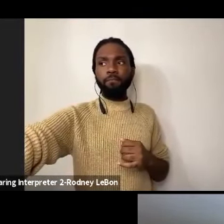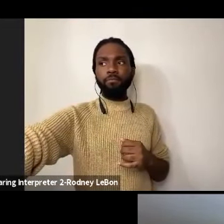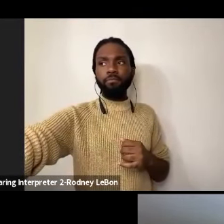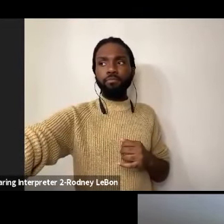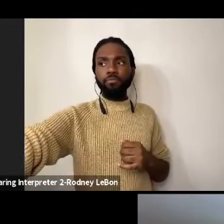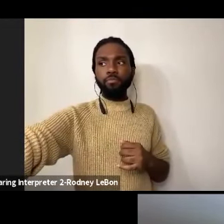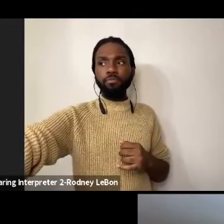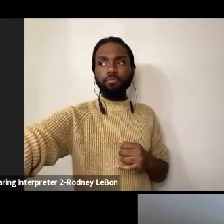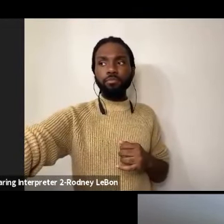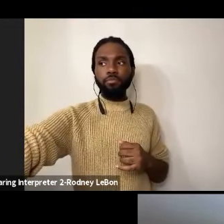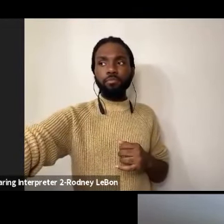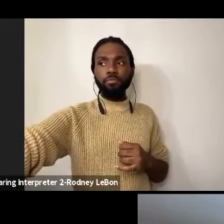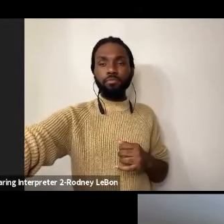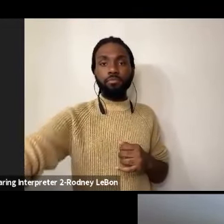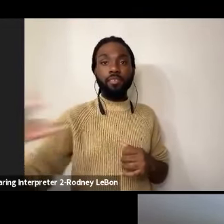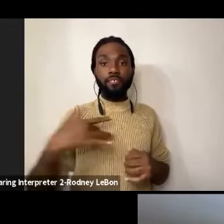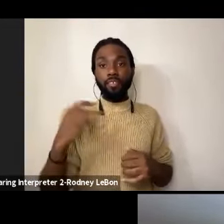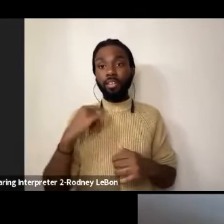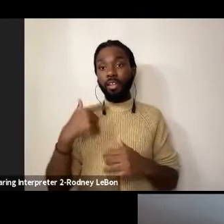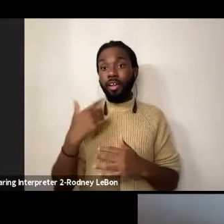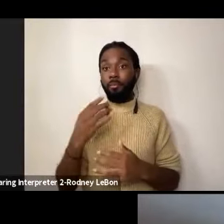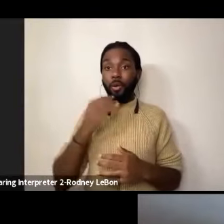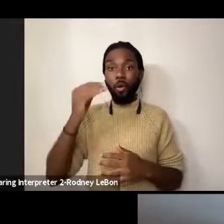cheering at these screens. I feel